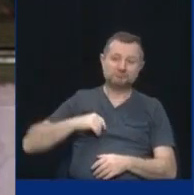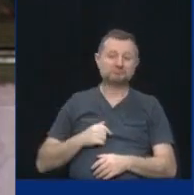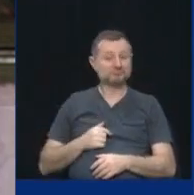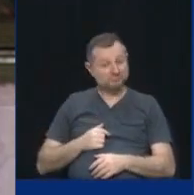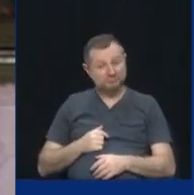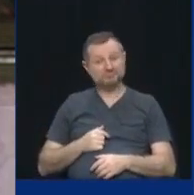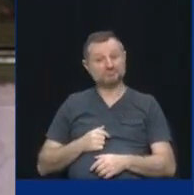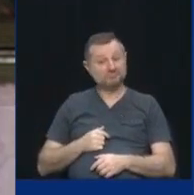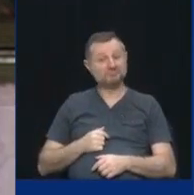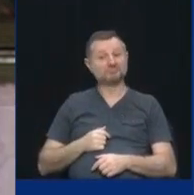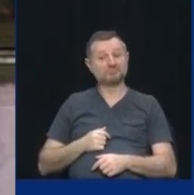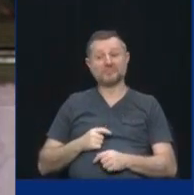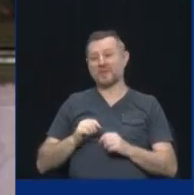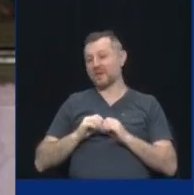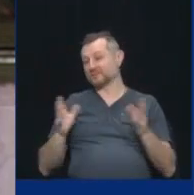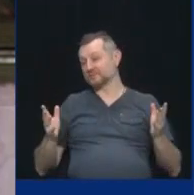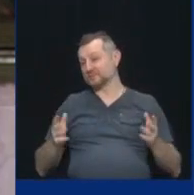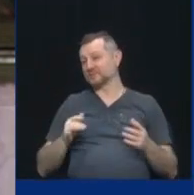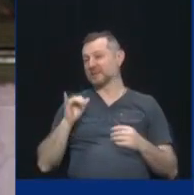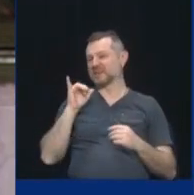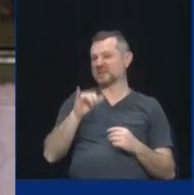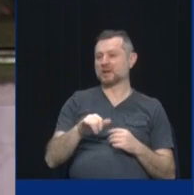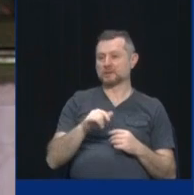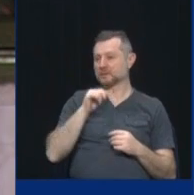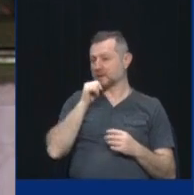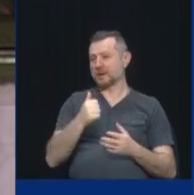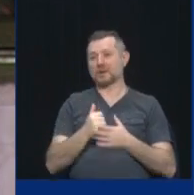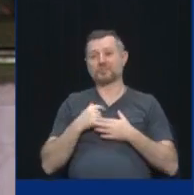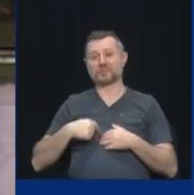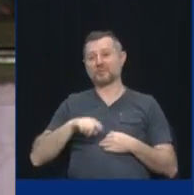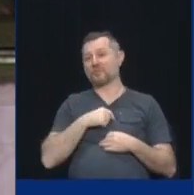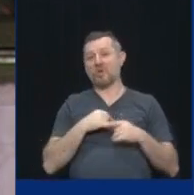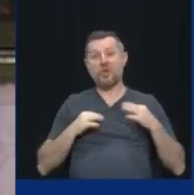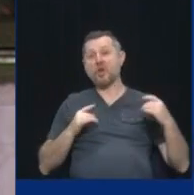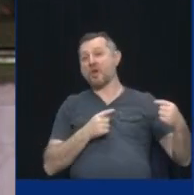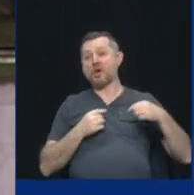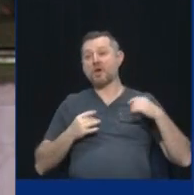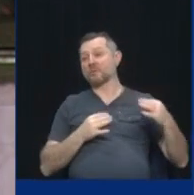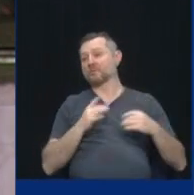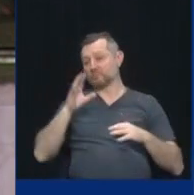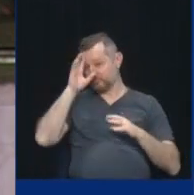do much good for us over the past 4 years with President Trump,